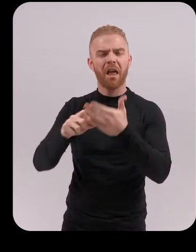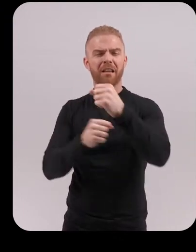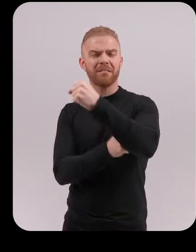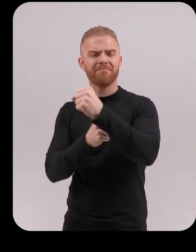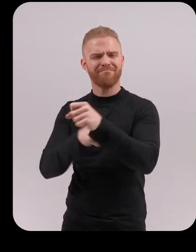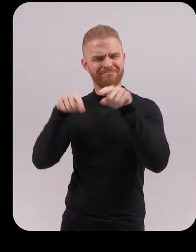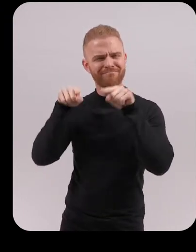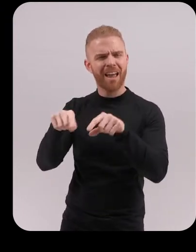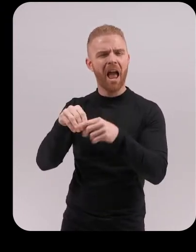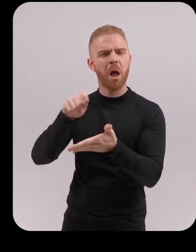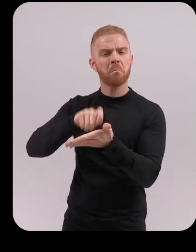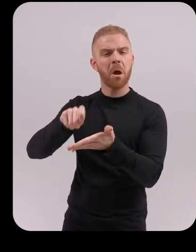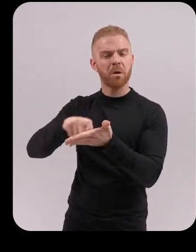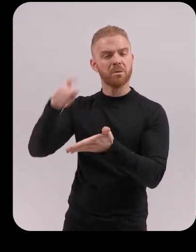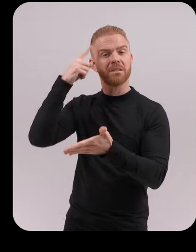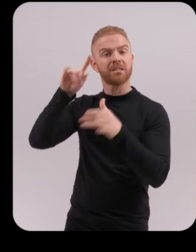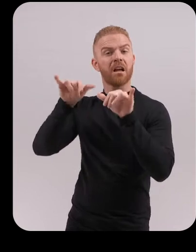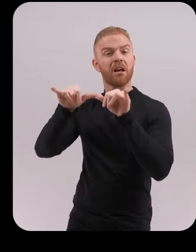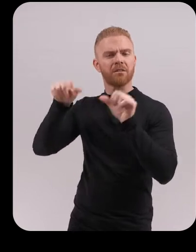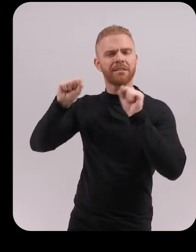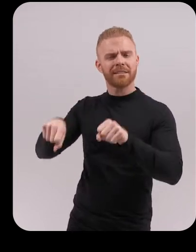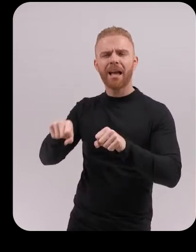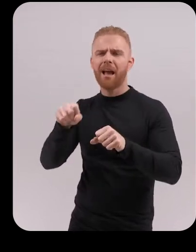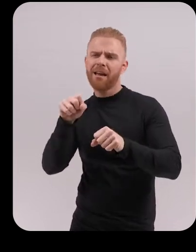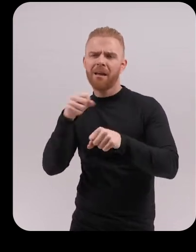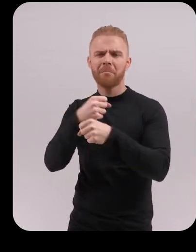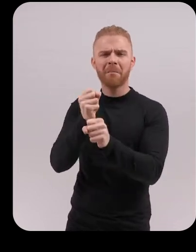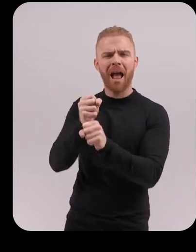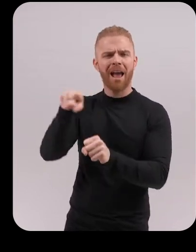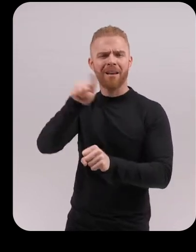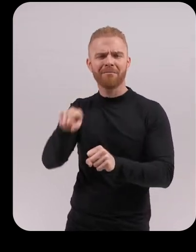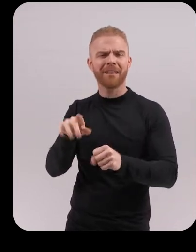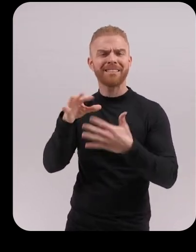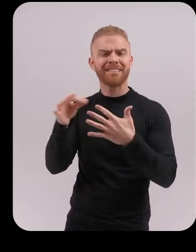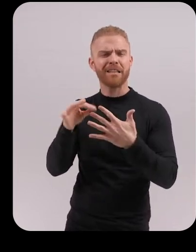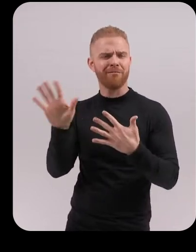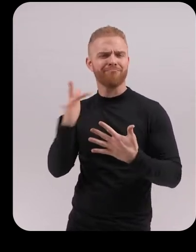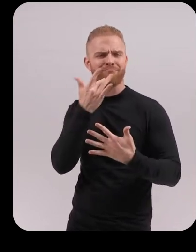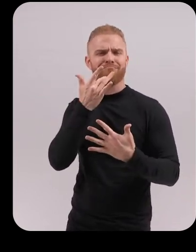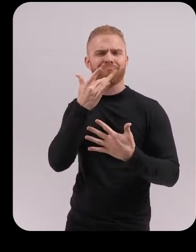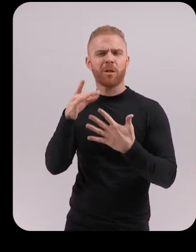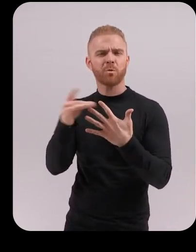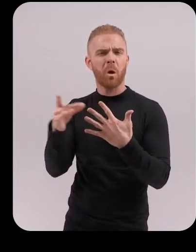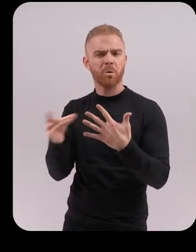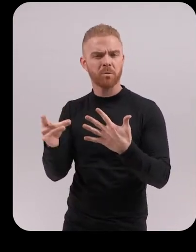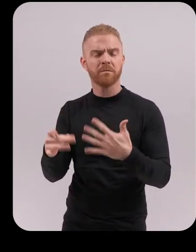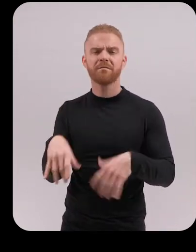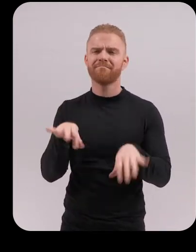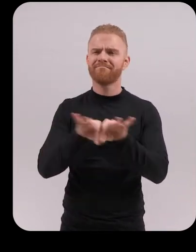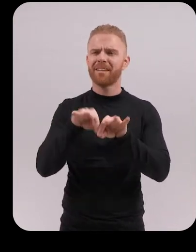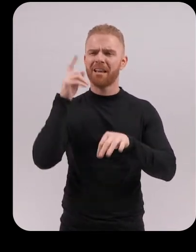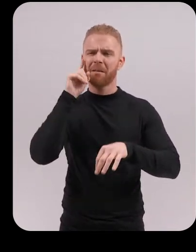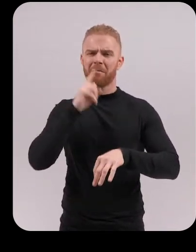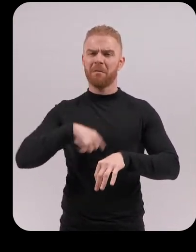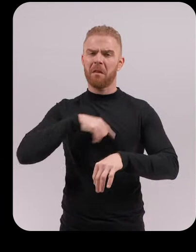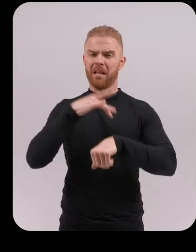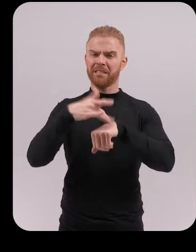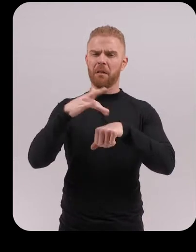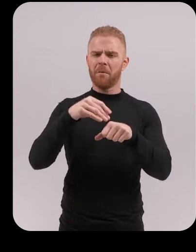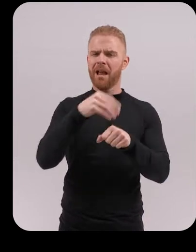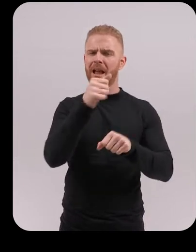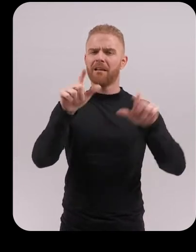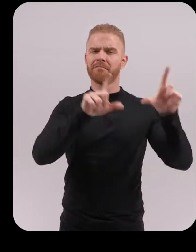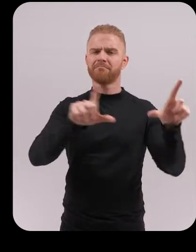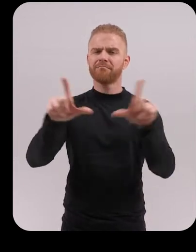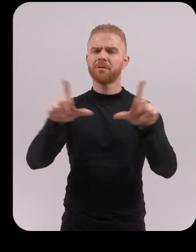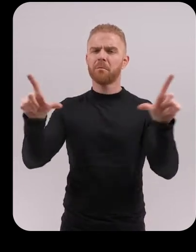new features with it and make it their first choice. It's important for us to be available on any form factor so that people can listen to SoundCloud in